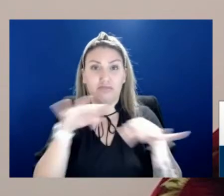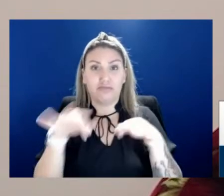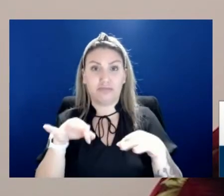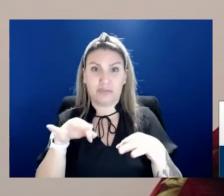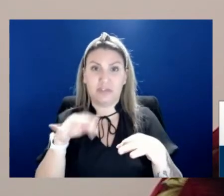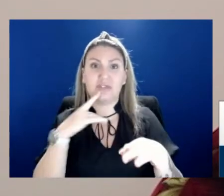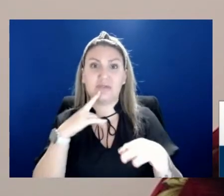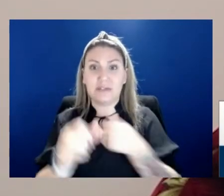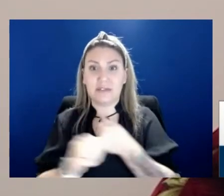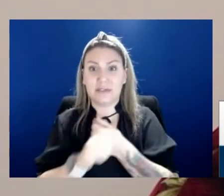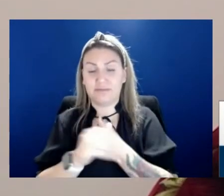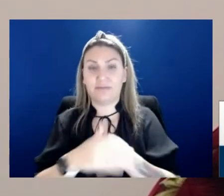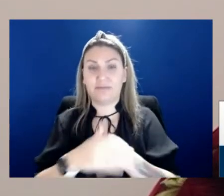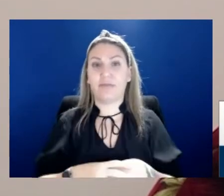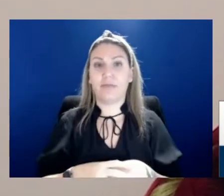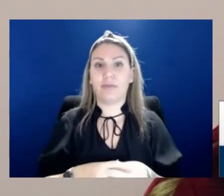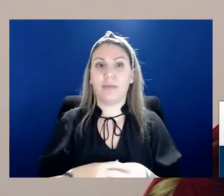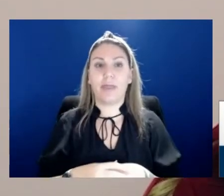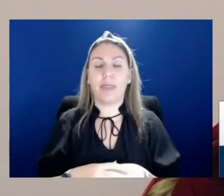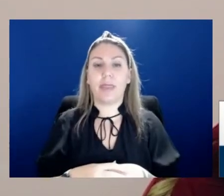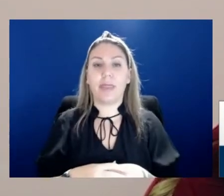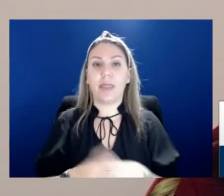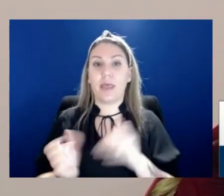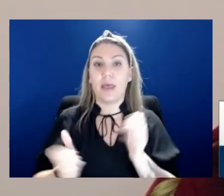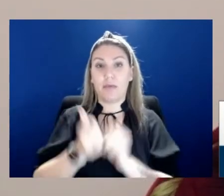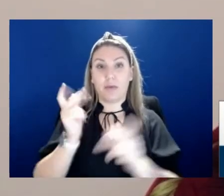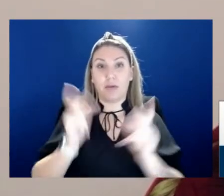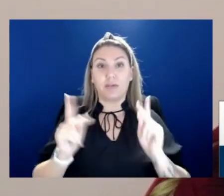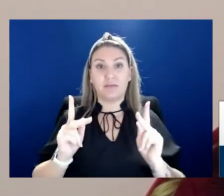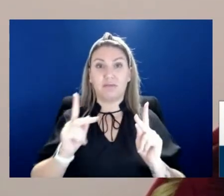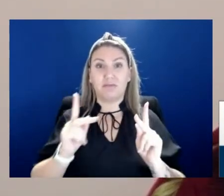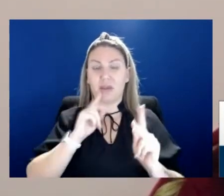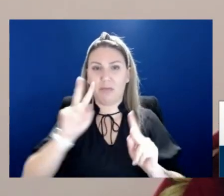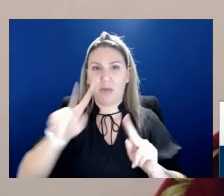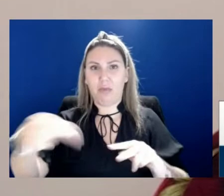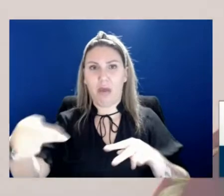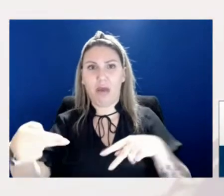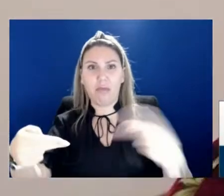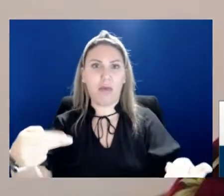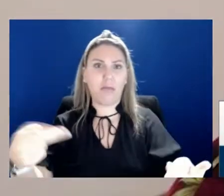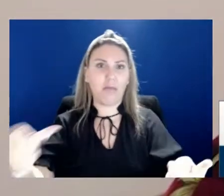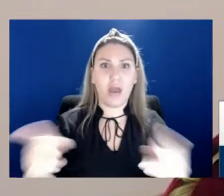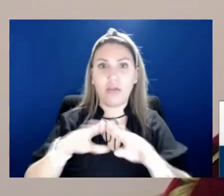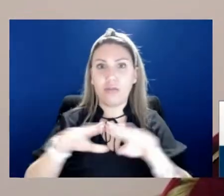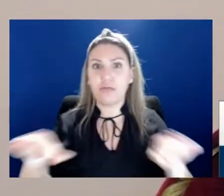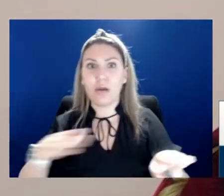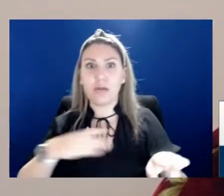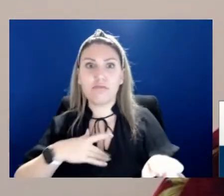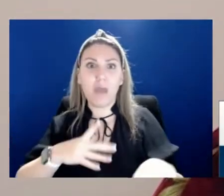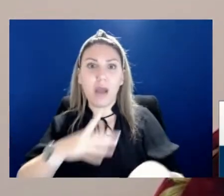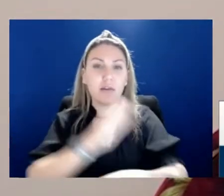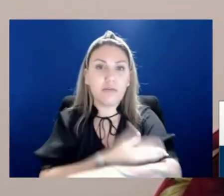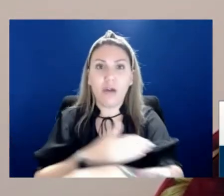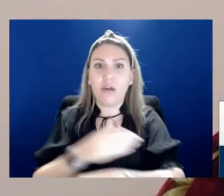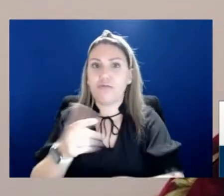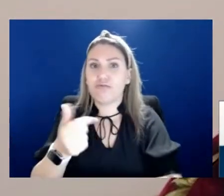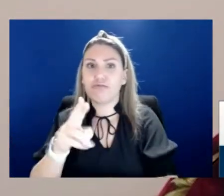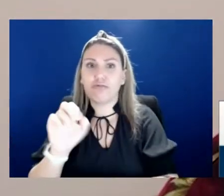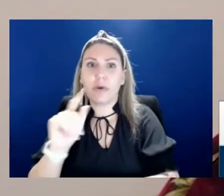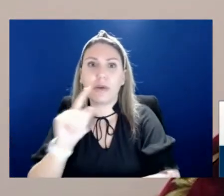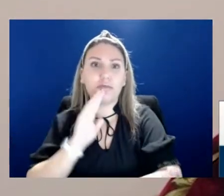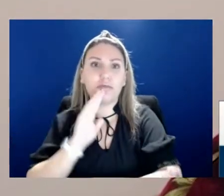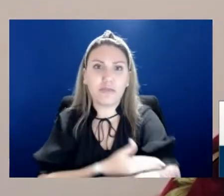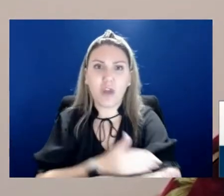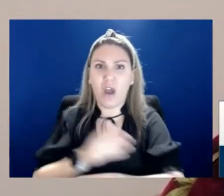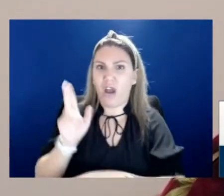Most people started dropping onto the ground. My daughter and granddaughters also lay down onto the ground. When the explosions were over,